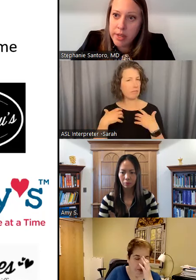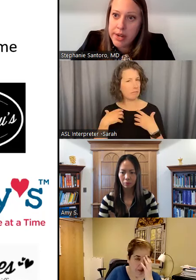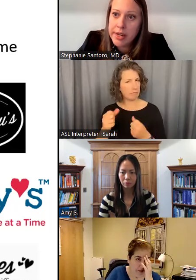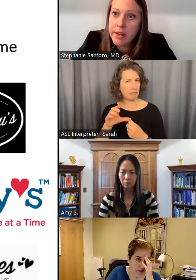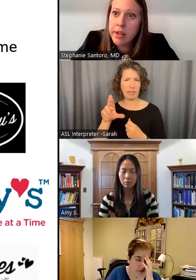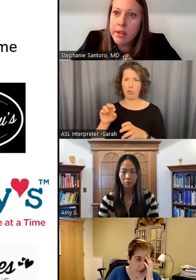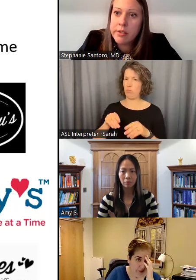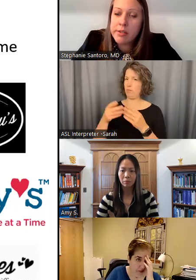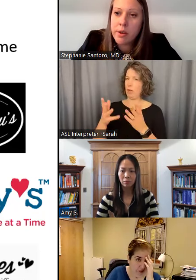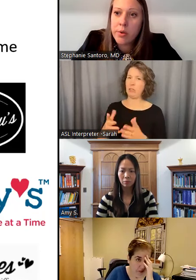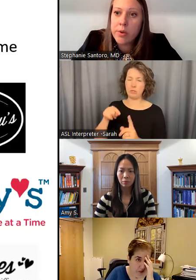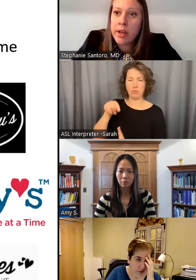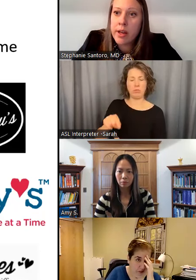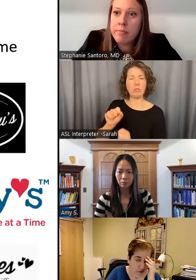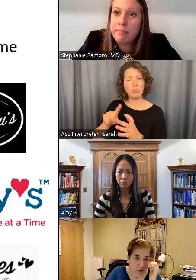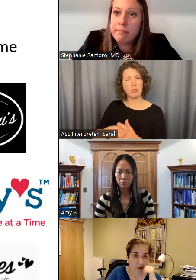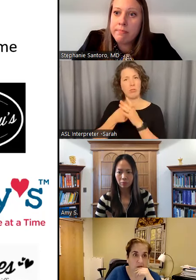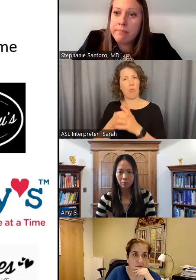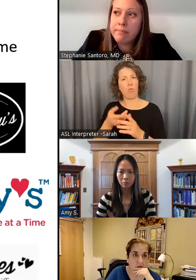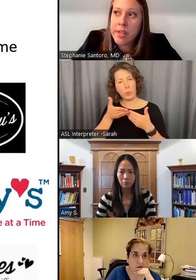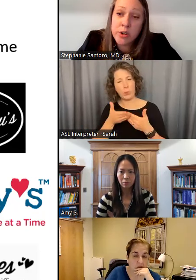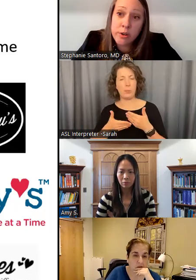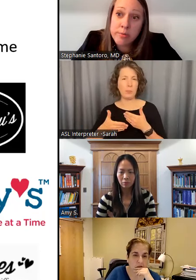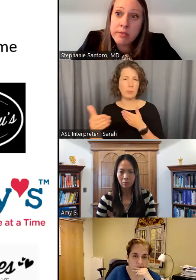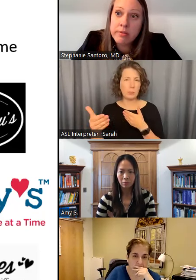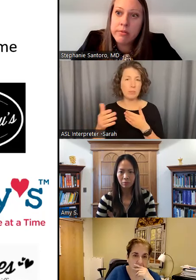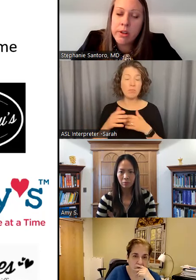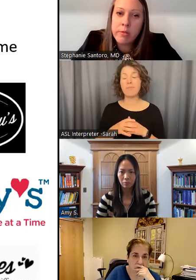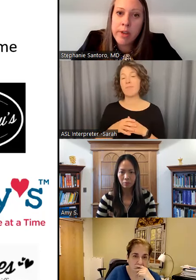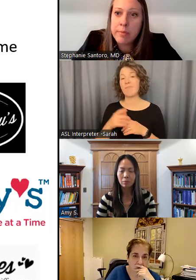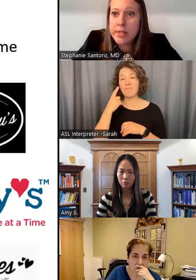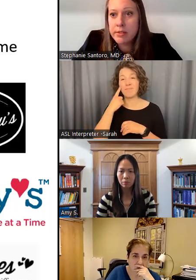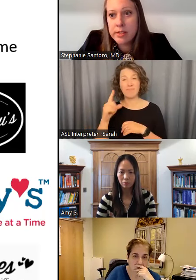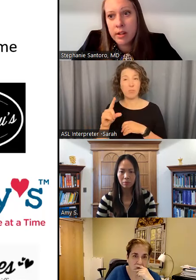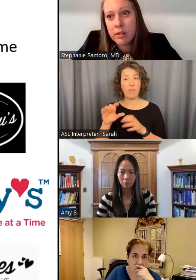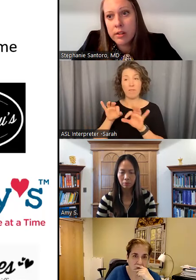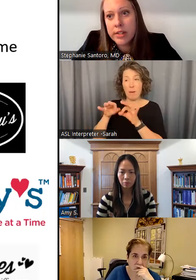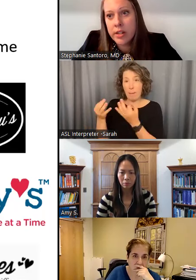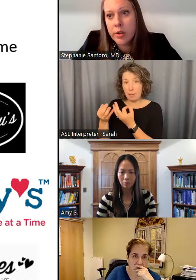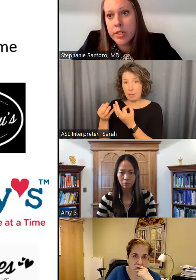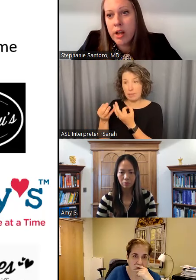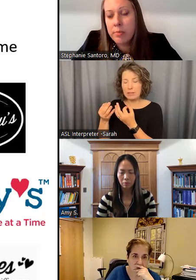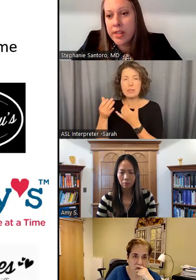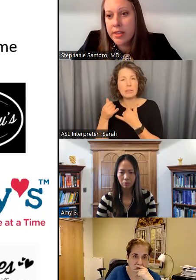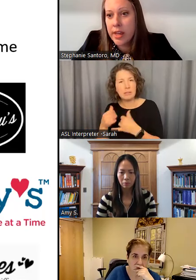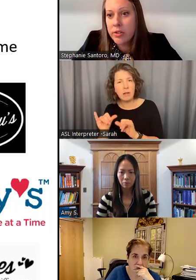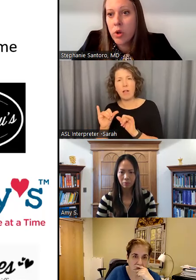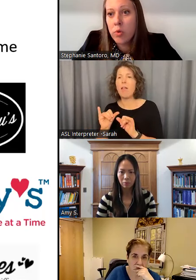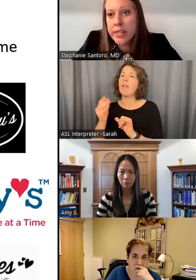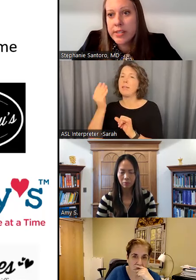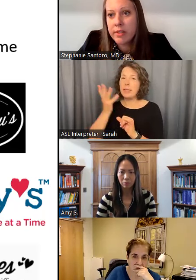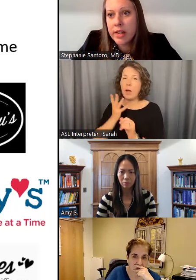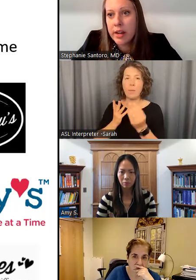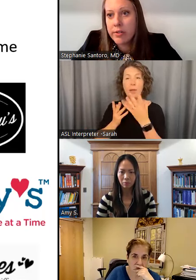at the beginning. So in terms of, families still continue to tell me that they